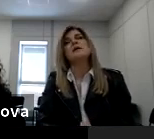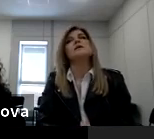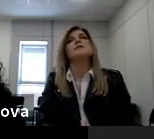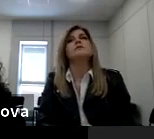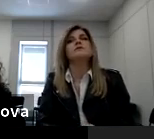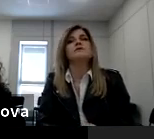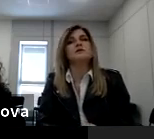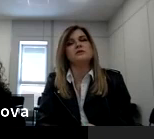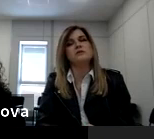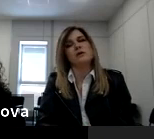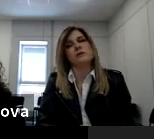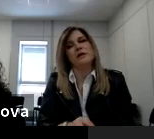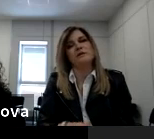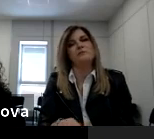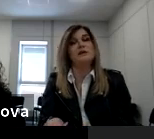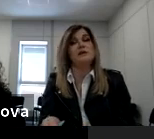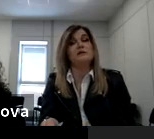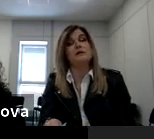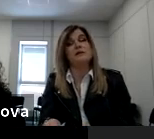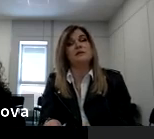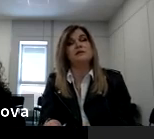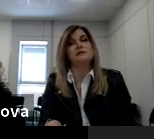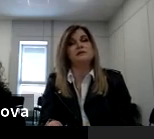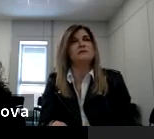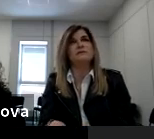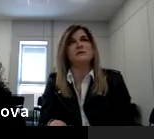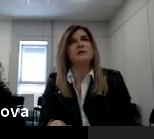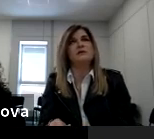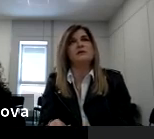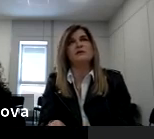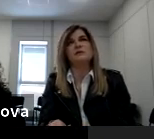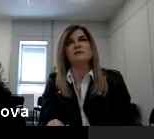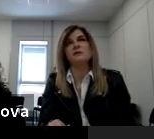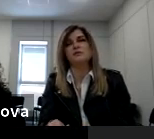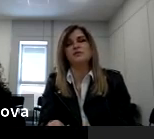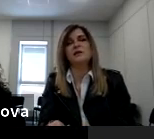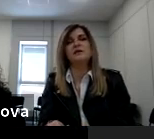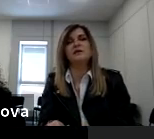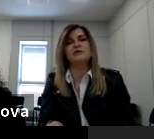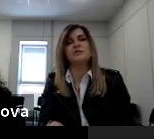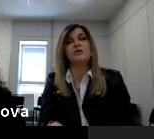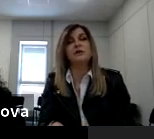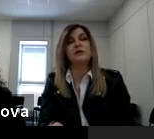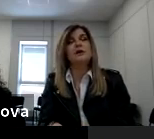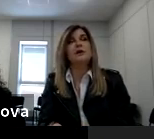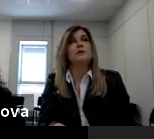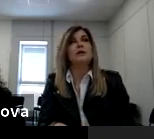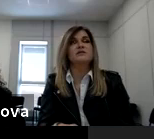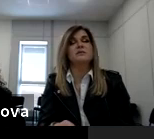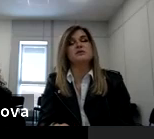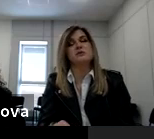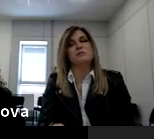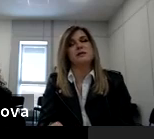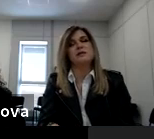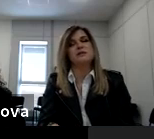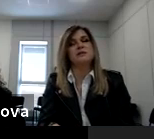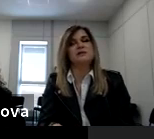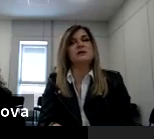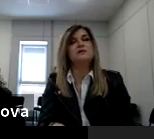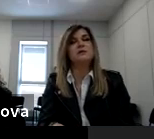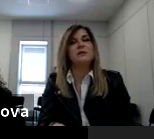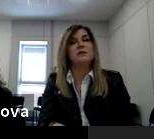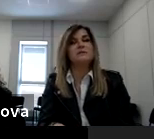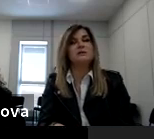arrays, in all fixtures where we have many LEDs, I think, I don't know, 10 and more. We have a special